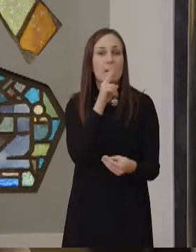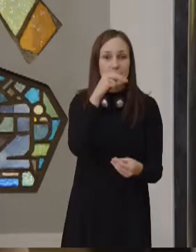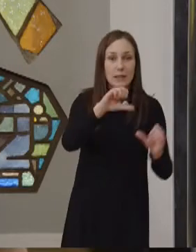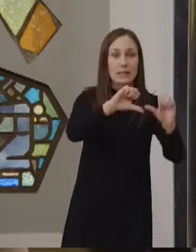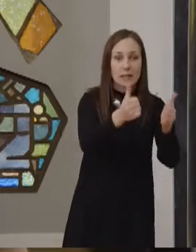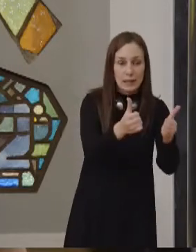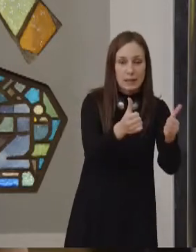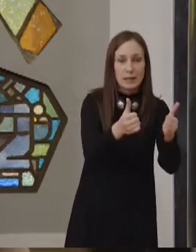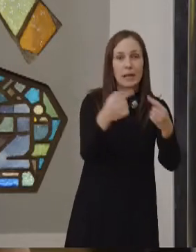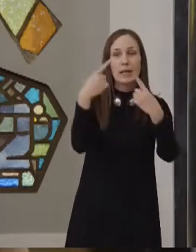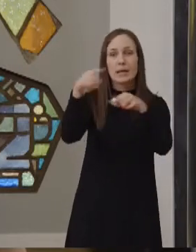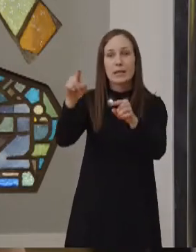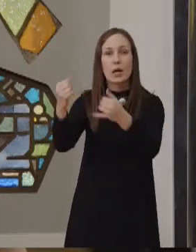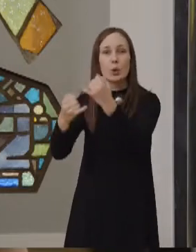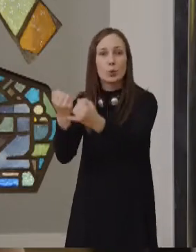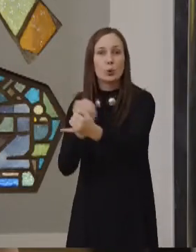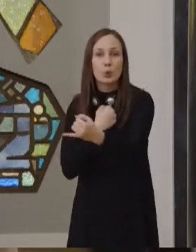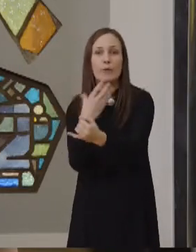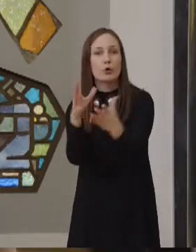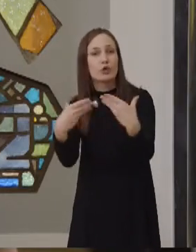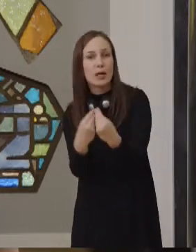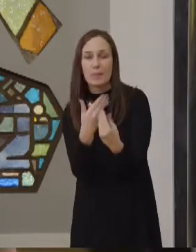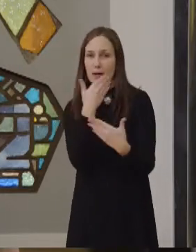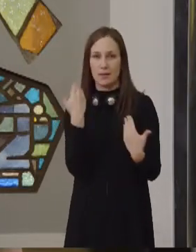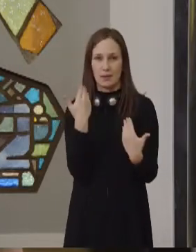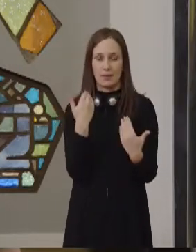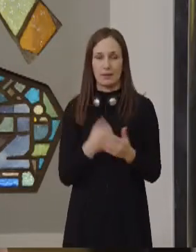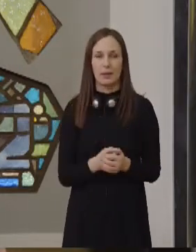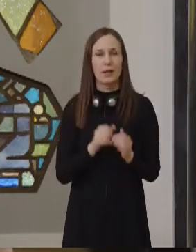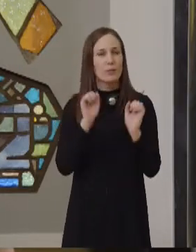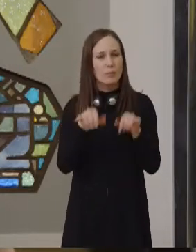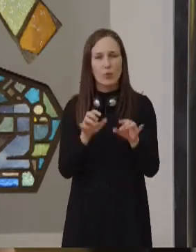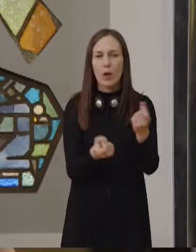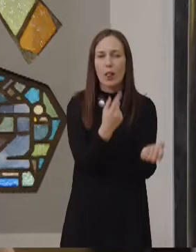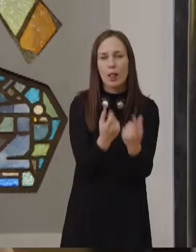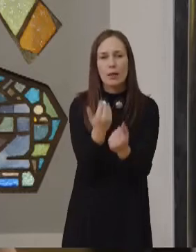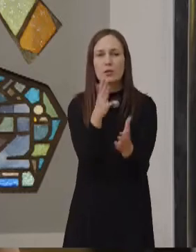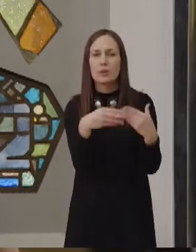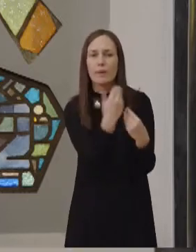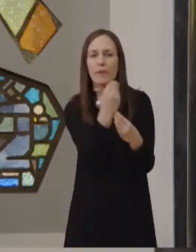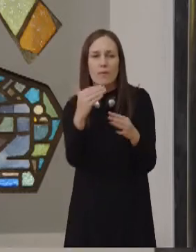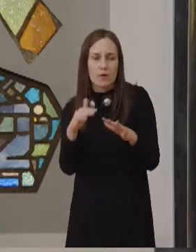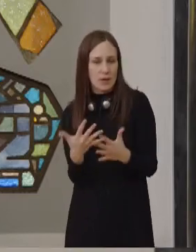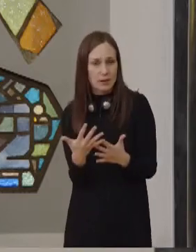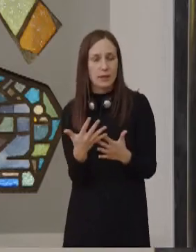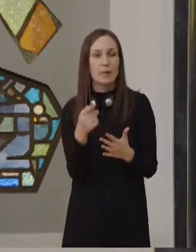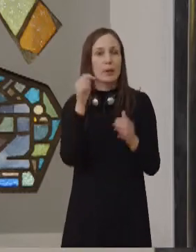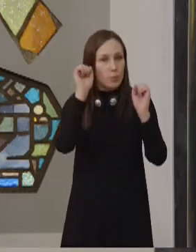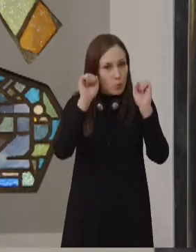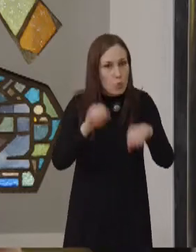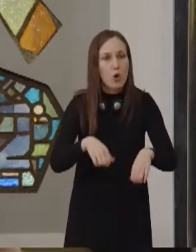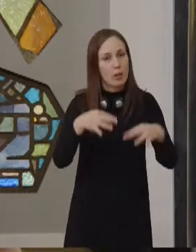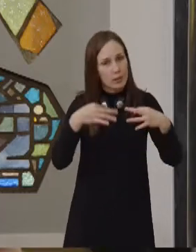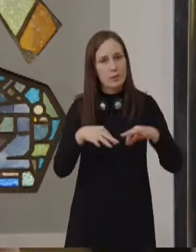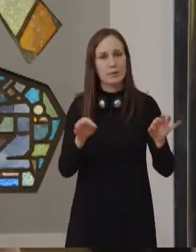For example, divorced parents who live with other partners, a family or not? We can